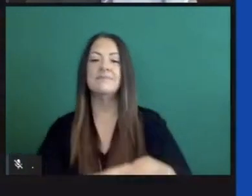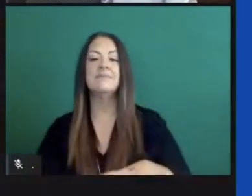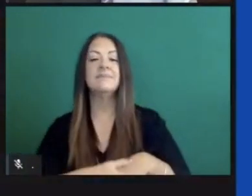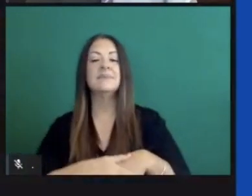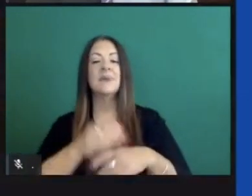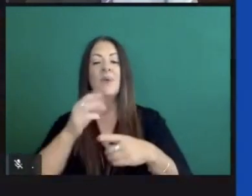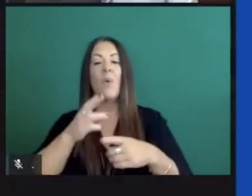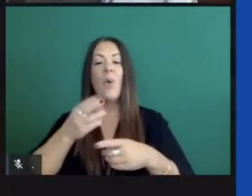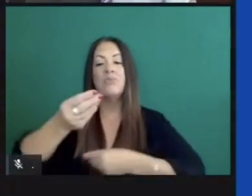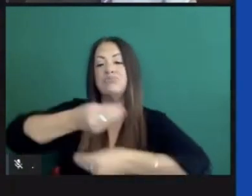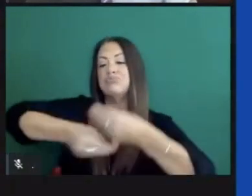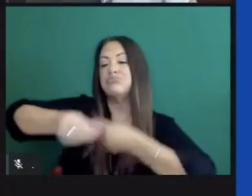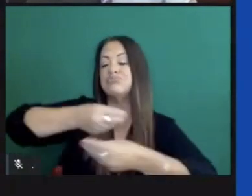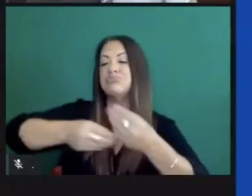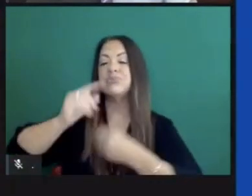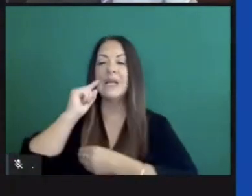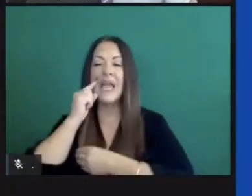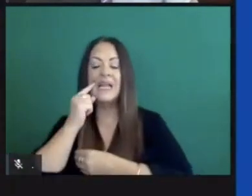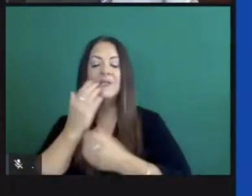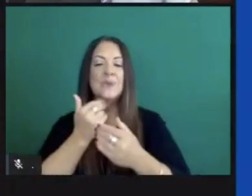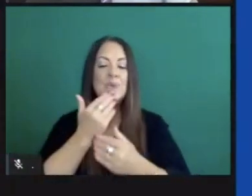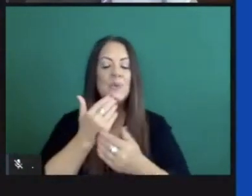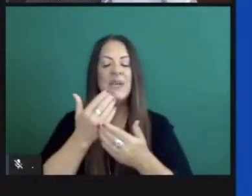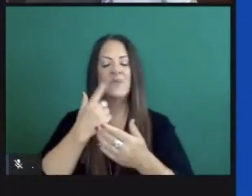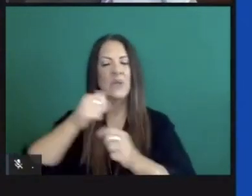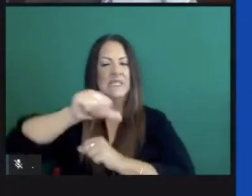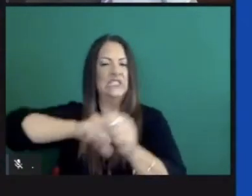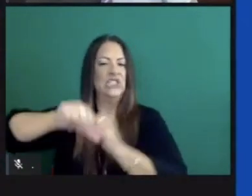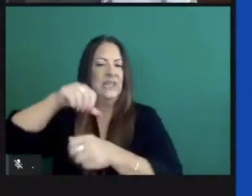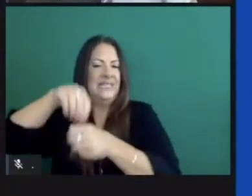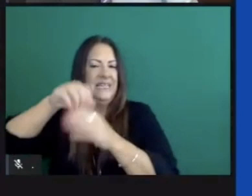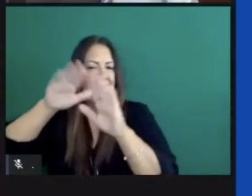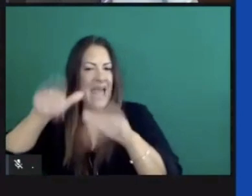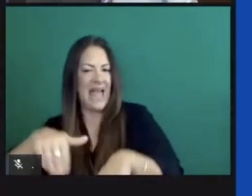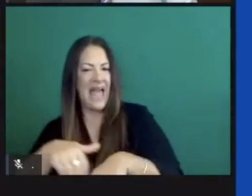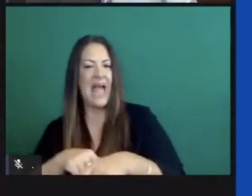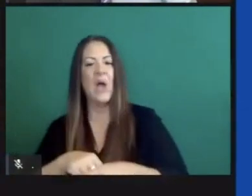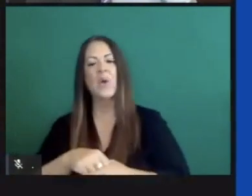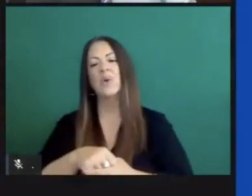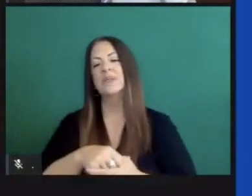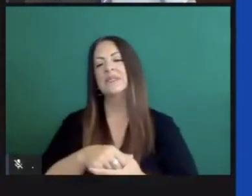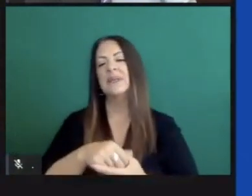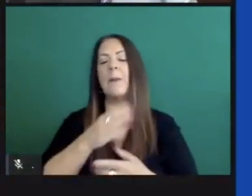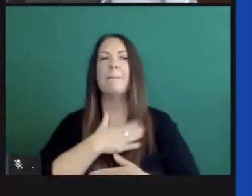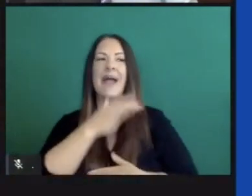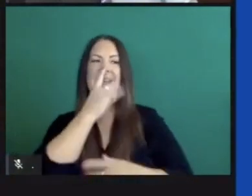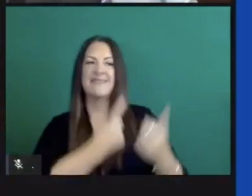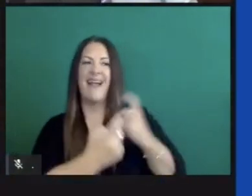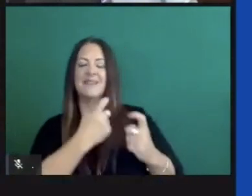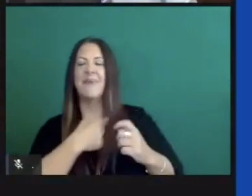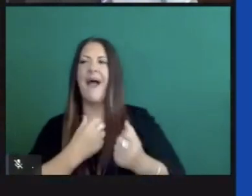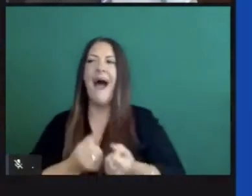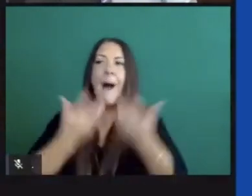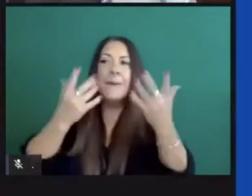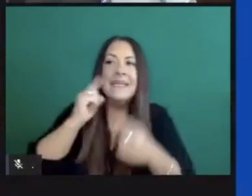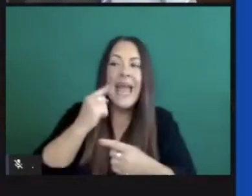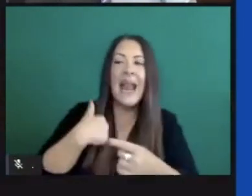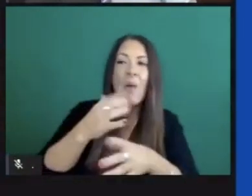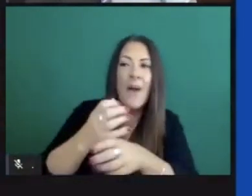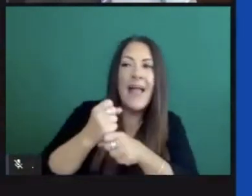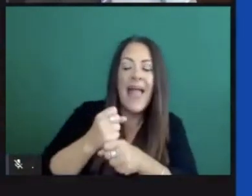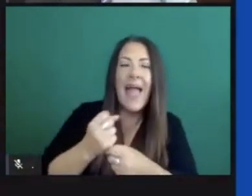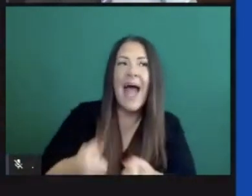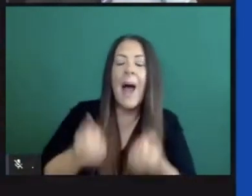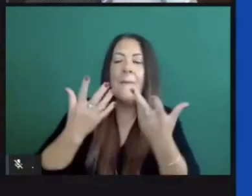your households. My kids are certainly asking how much candy, how they'll get their candy this year. And their mom and